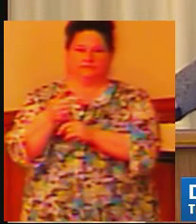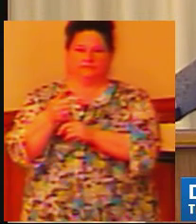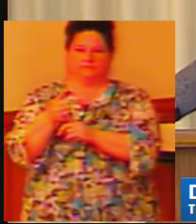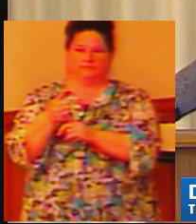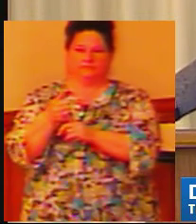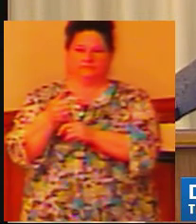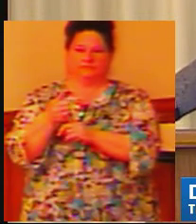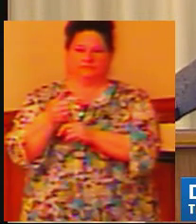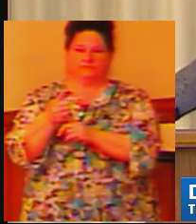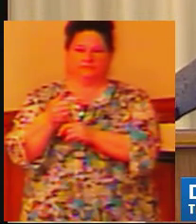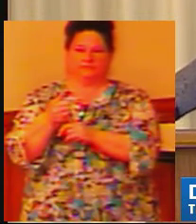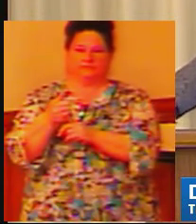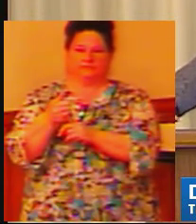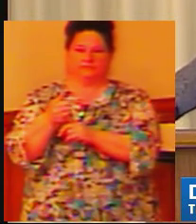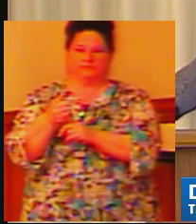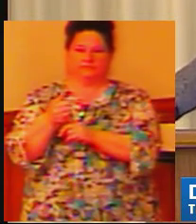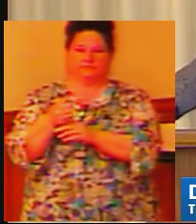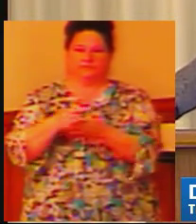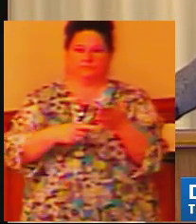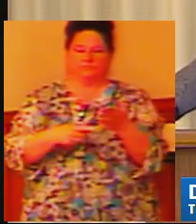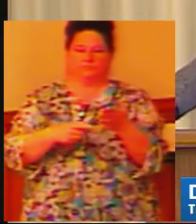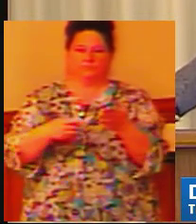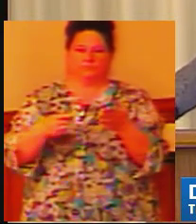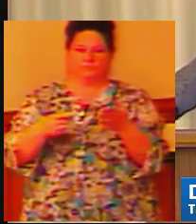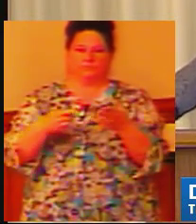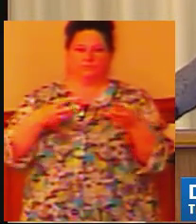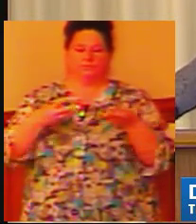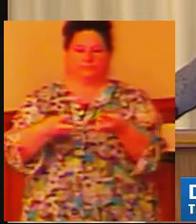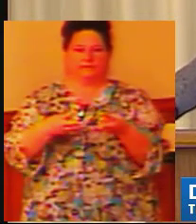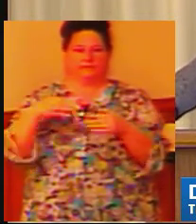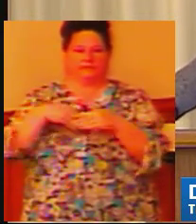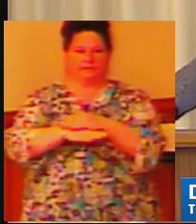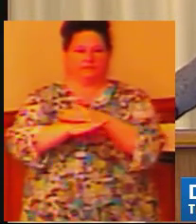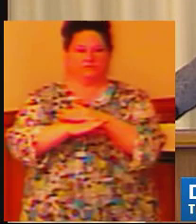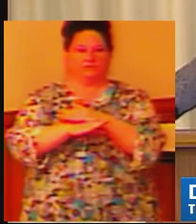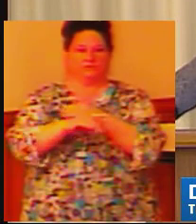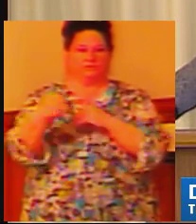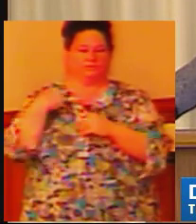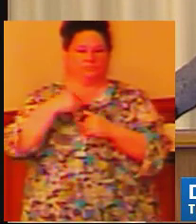They themselves shew of us what manner of entering in we had unto you,